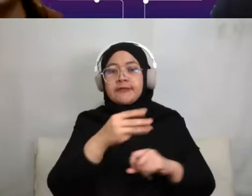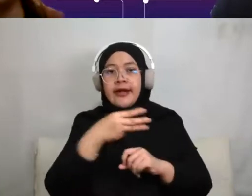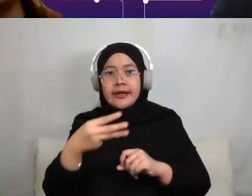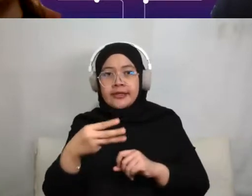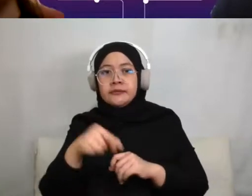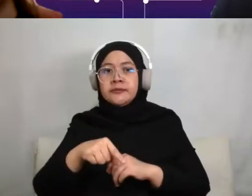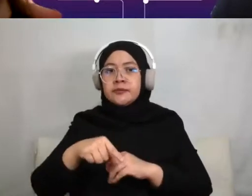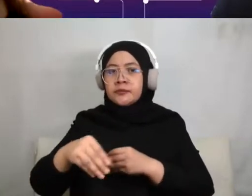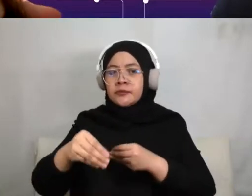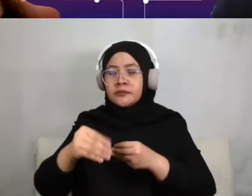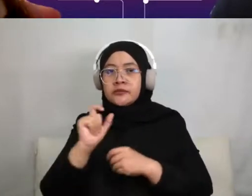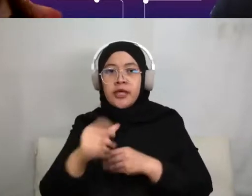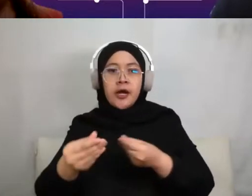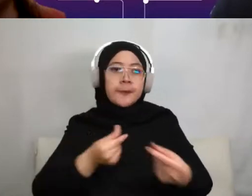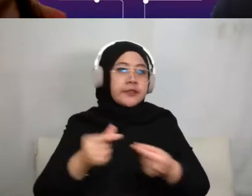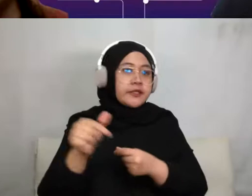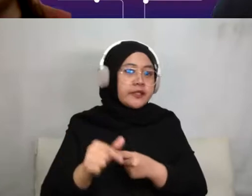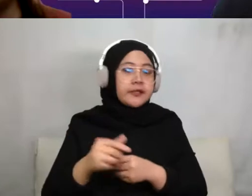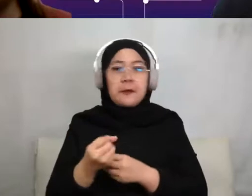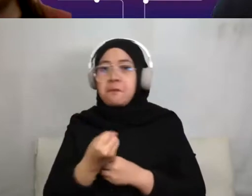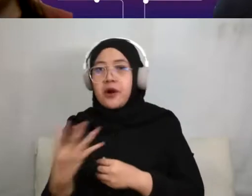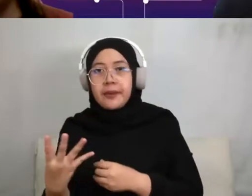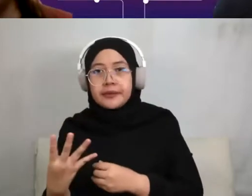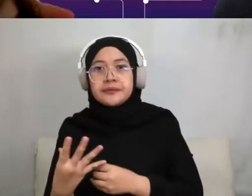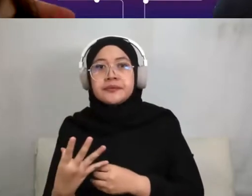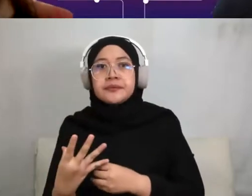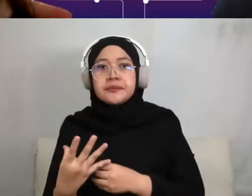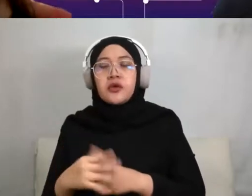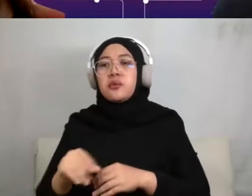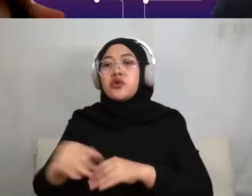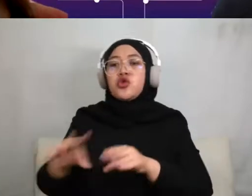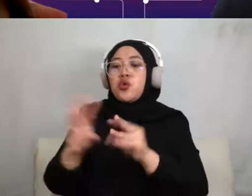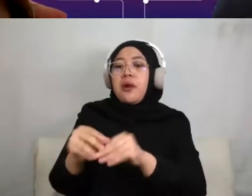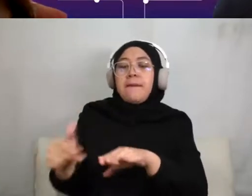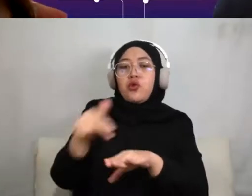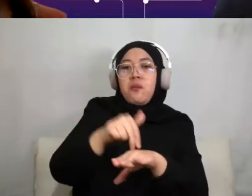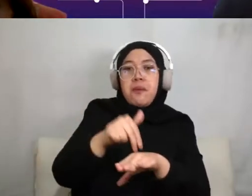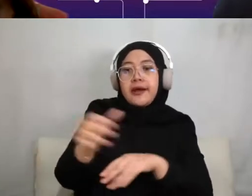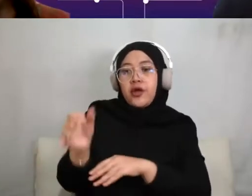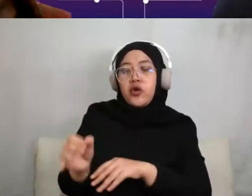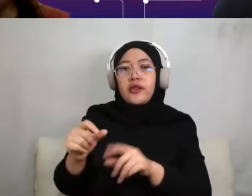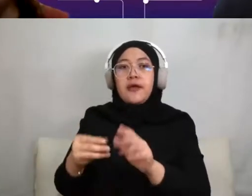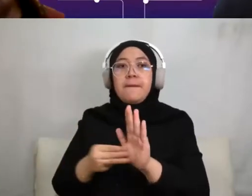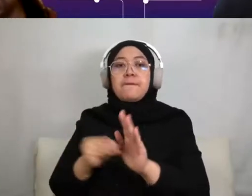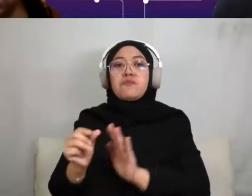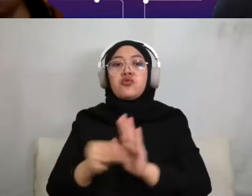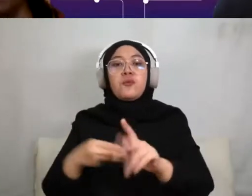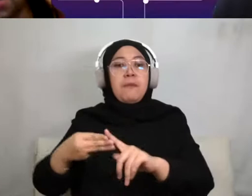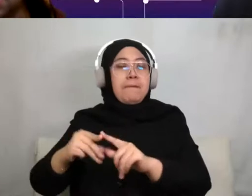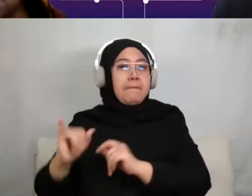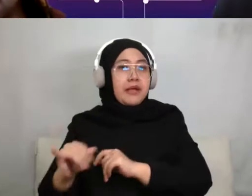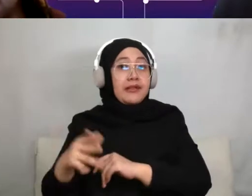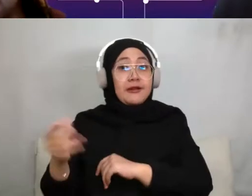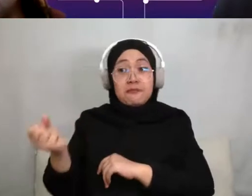passenger loading, you were saying that in Mumbai the buses were overcrowded and they were taking